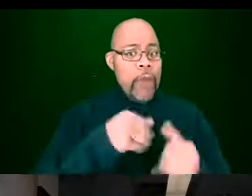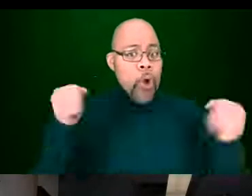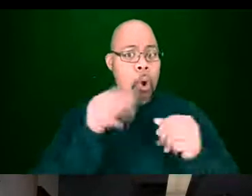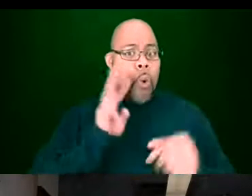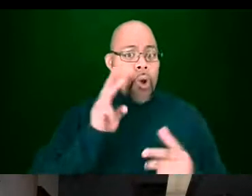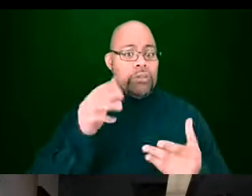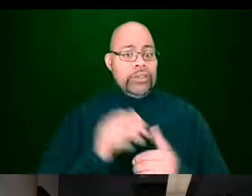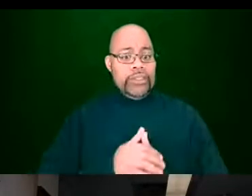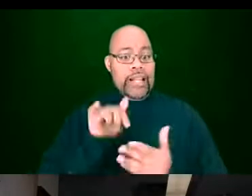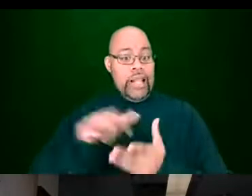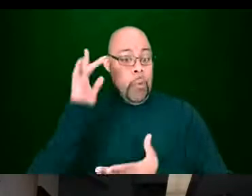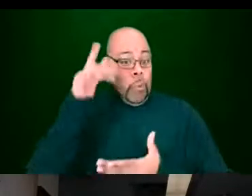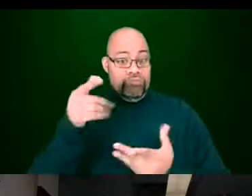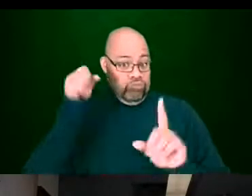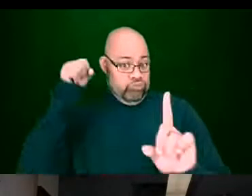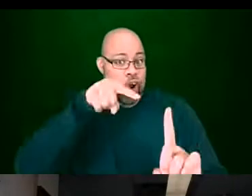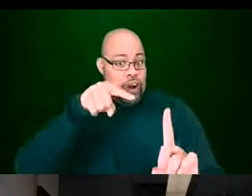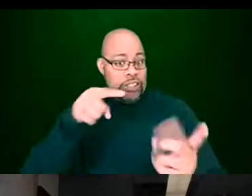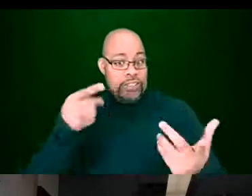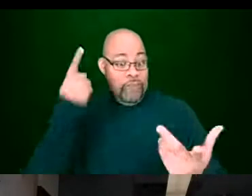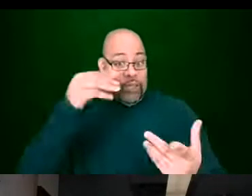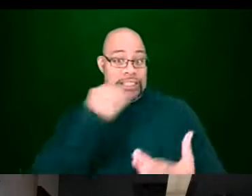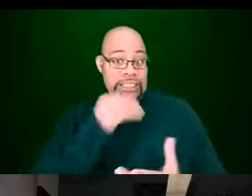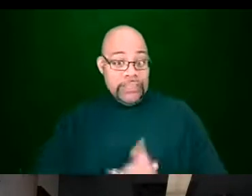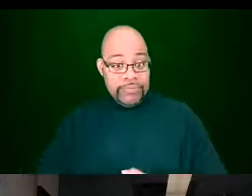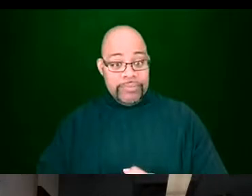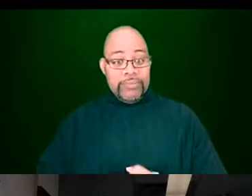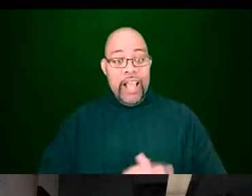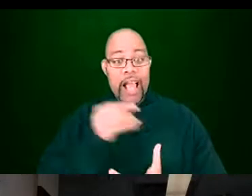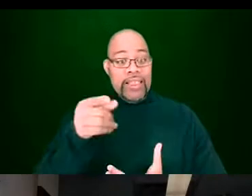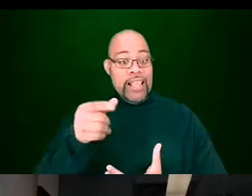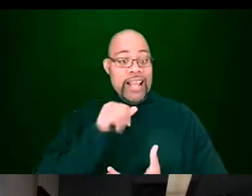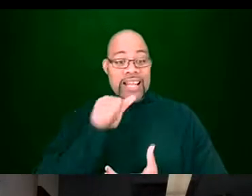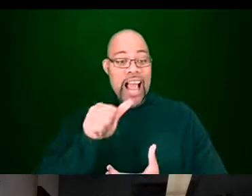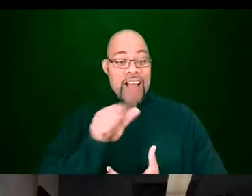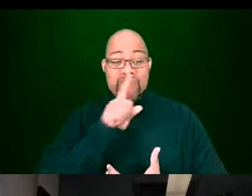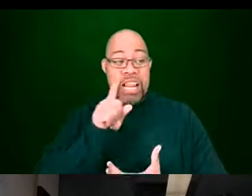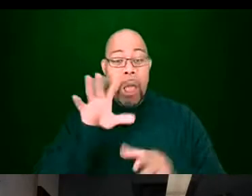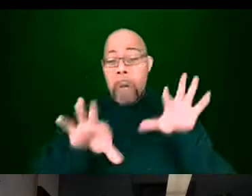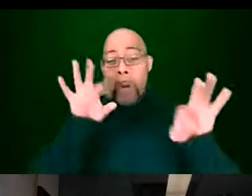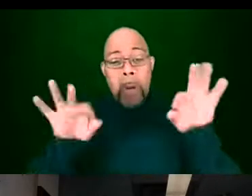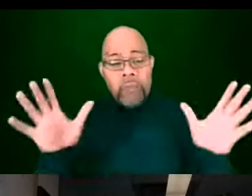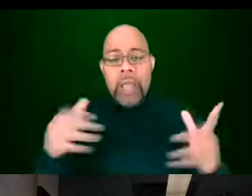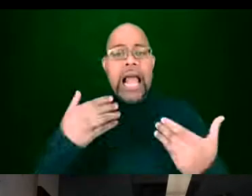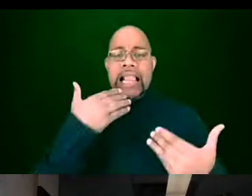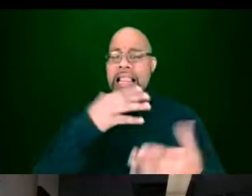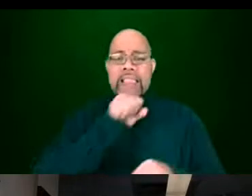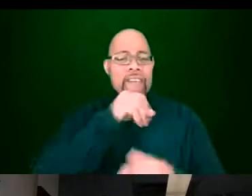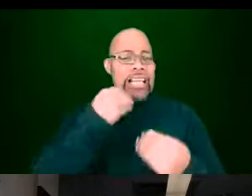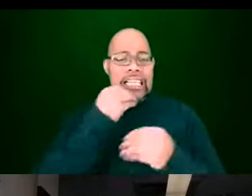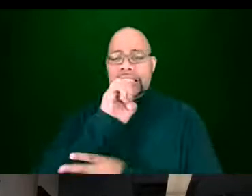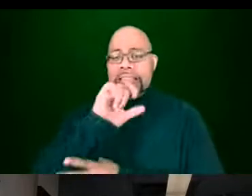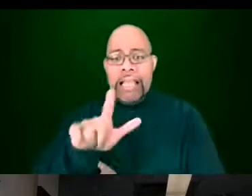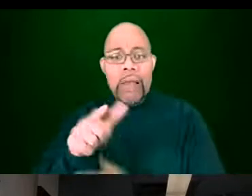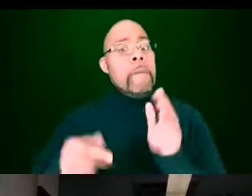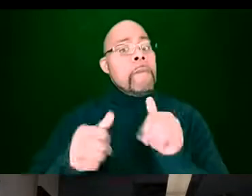call home that they are going to target for prey. And they are not terribly picky. They like to eat seals